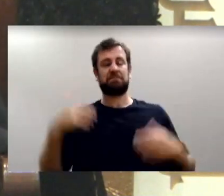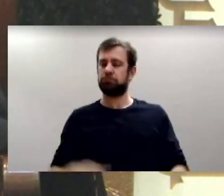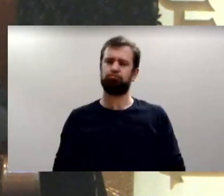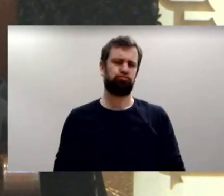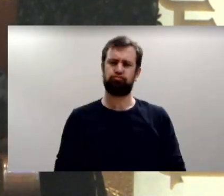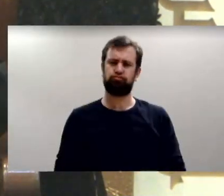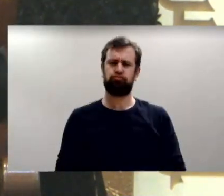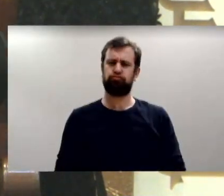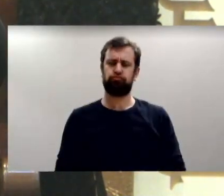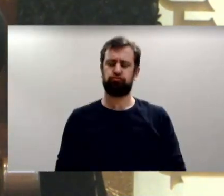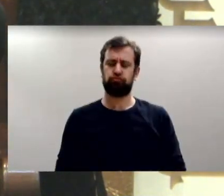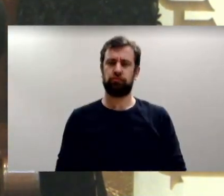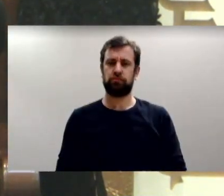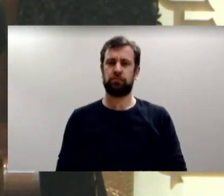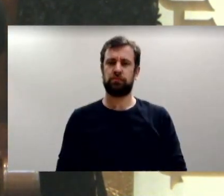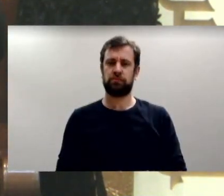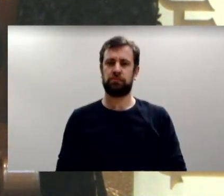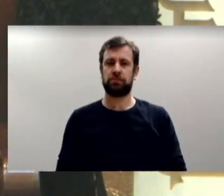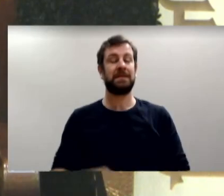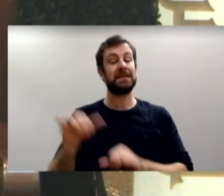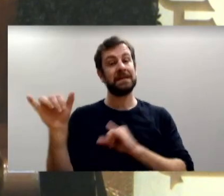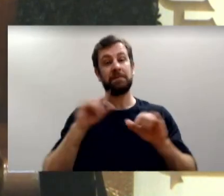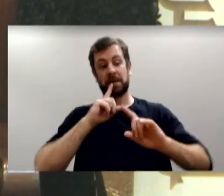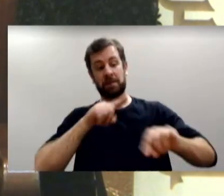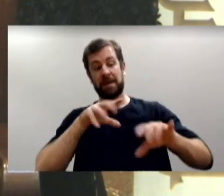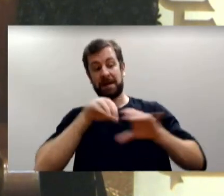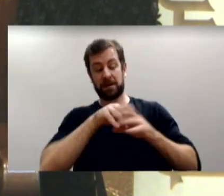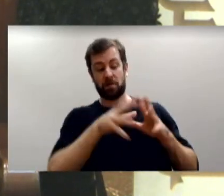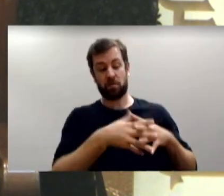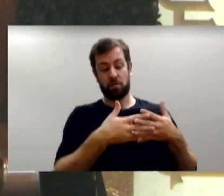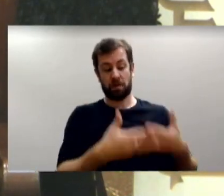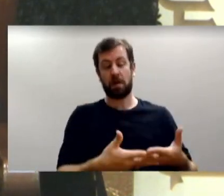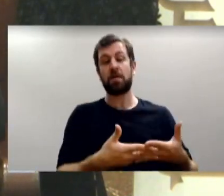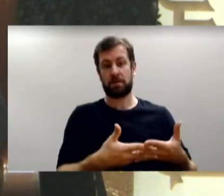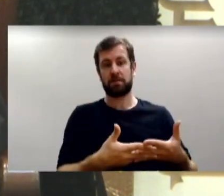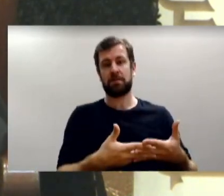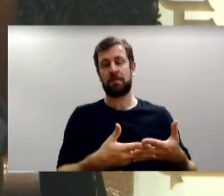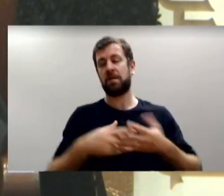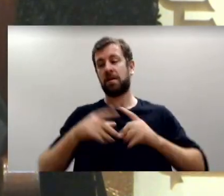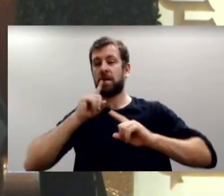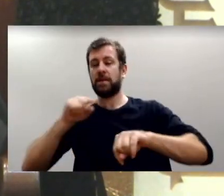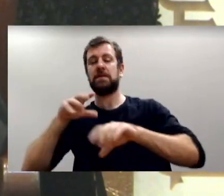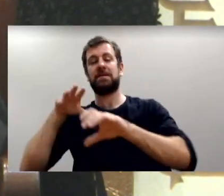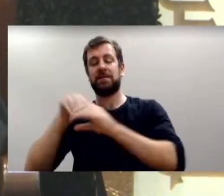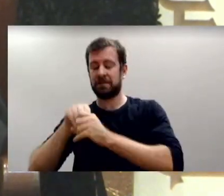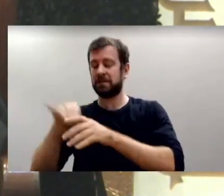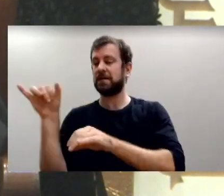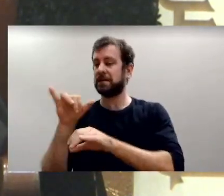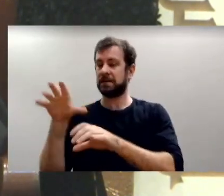Just as the commands are there in the Quran, the commands